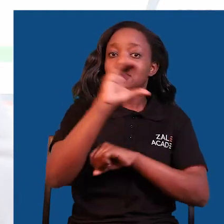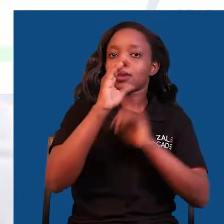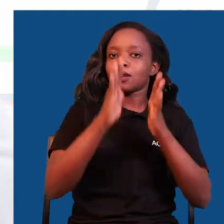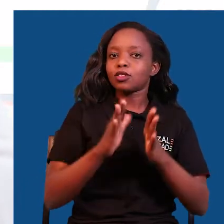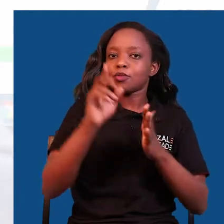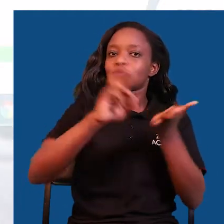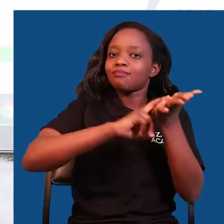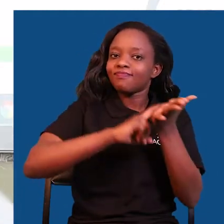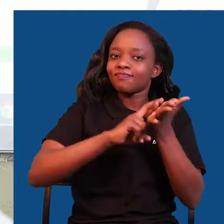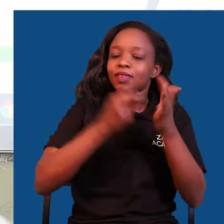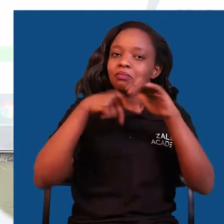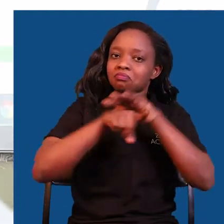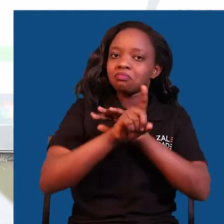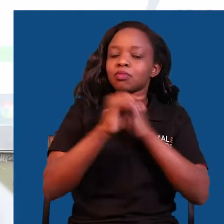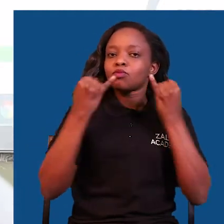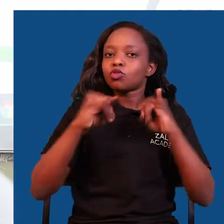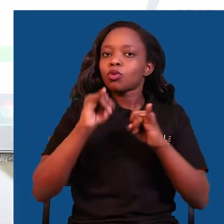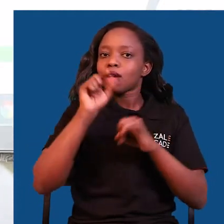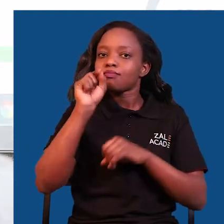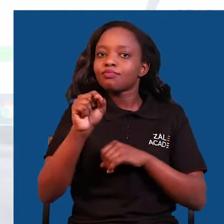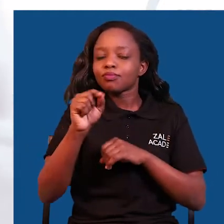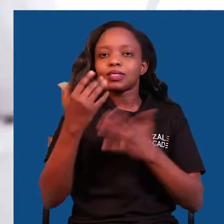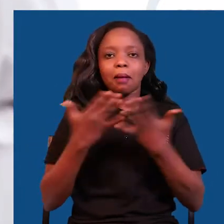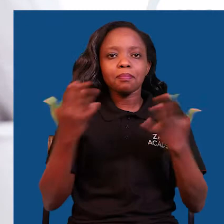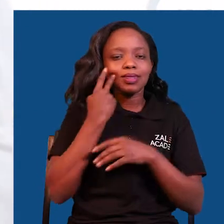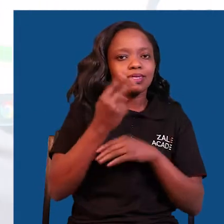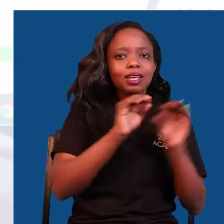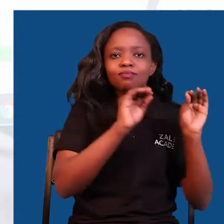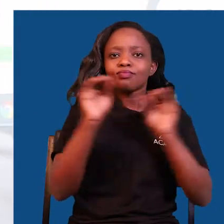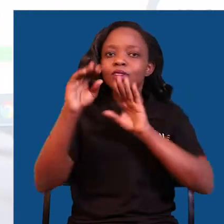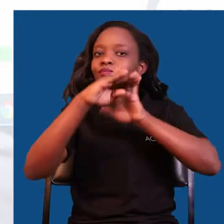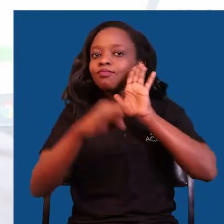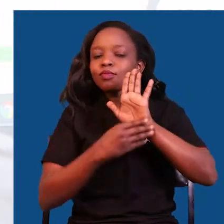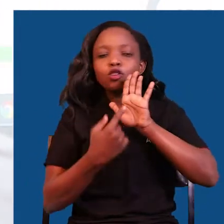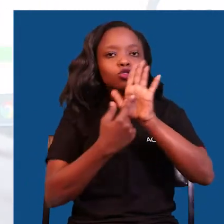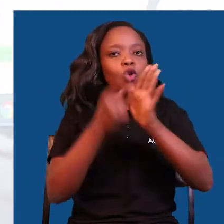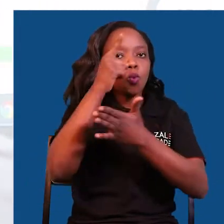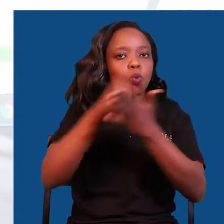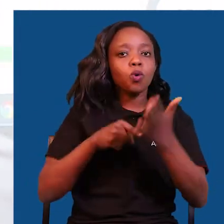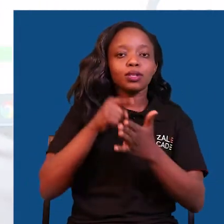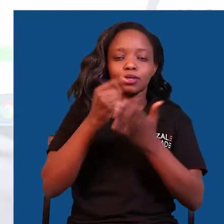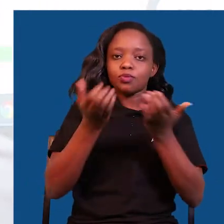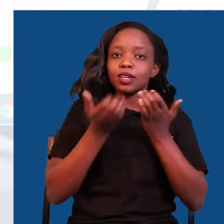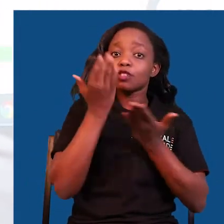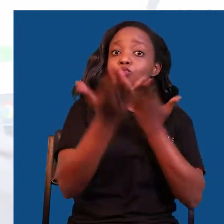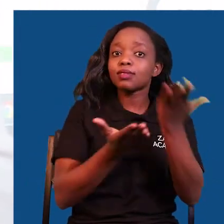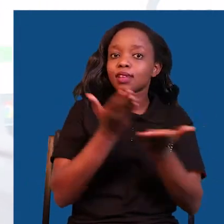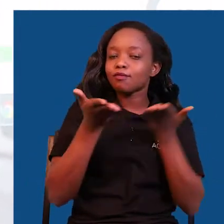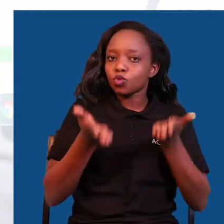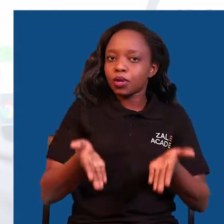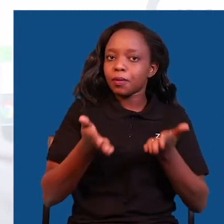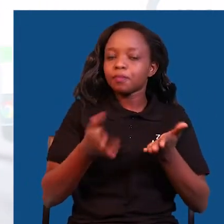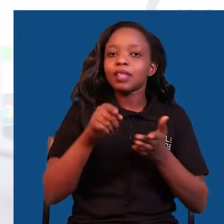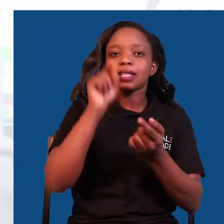as a customer, you log in and you try to, click a button, see, does it take the menu, does it show me what is being served